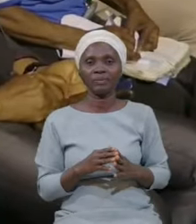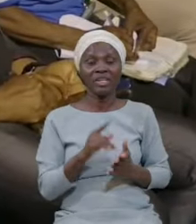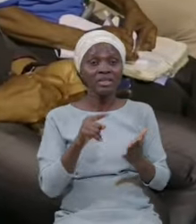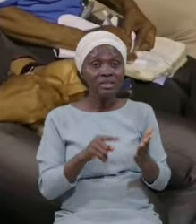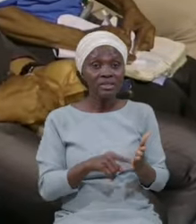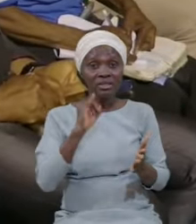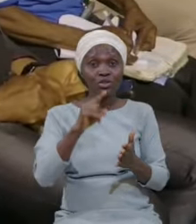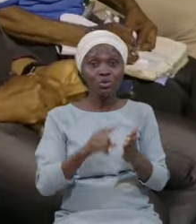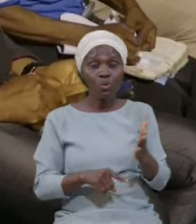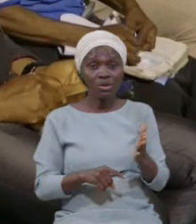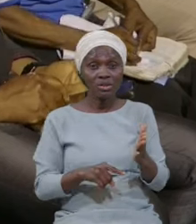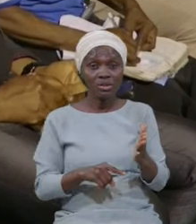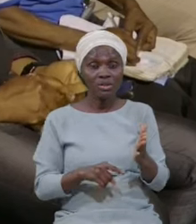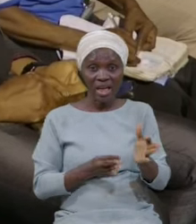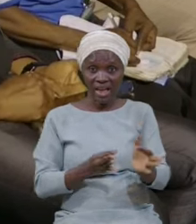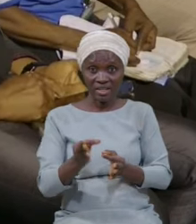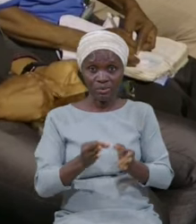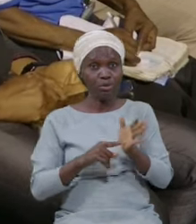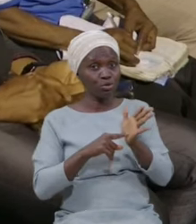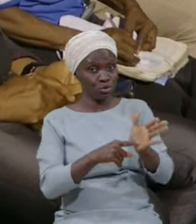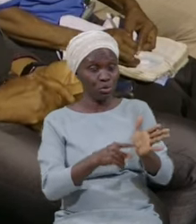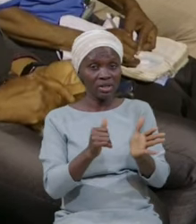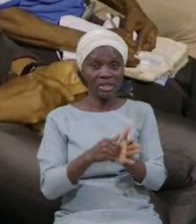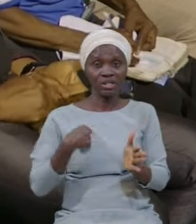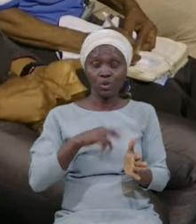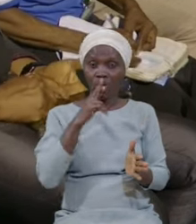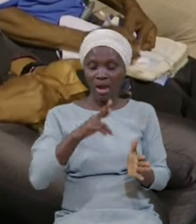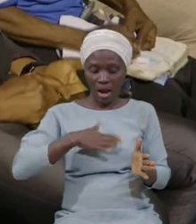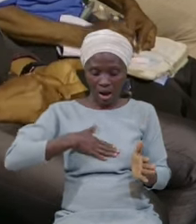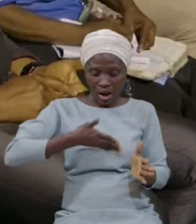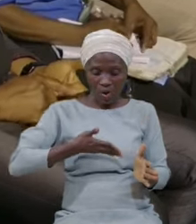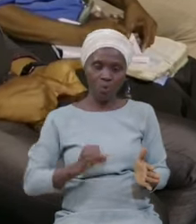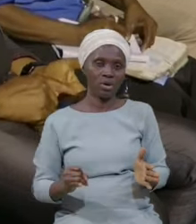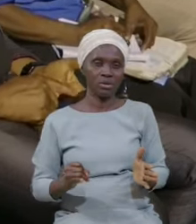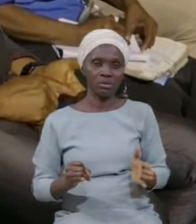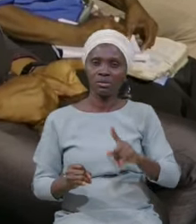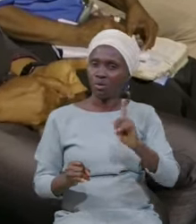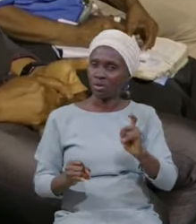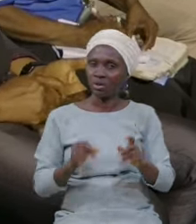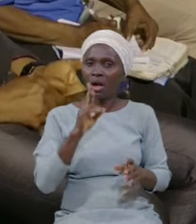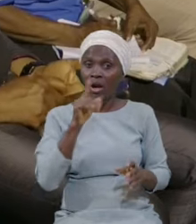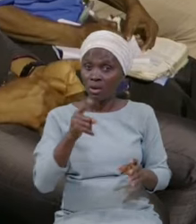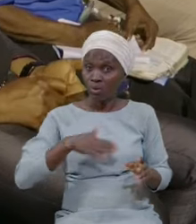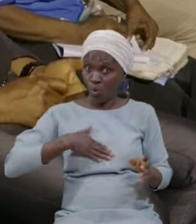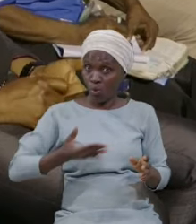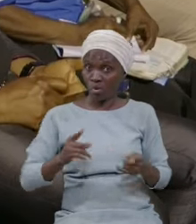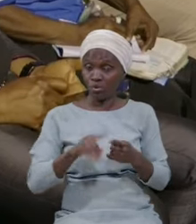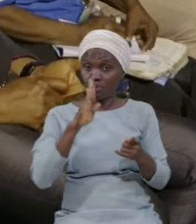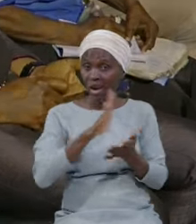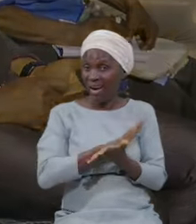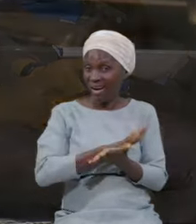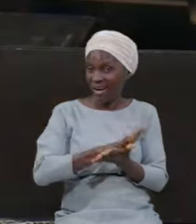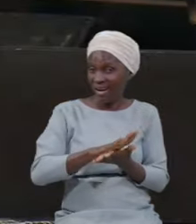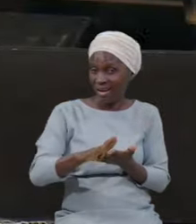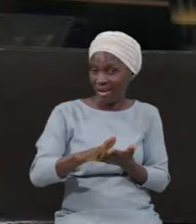we're willing. Are you willing to be clean? Yes, I'm willing. Go wash. Are